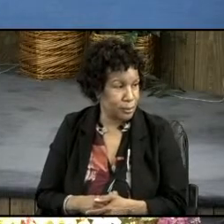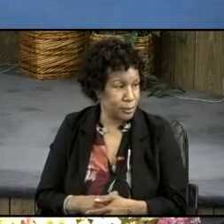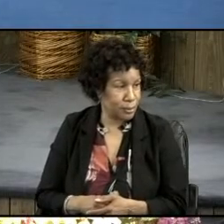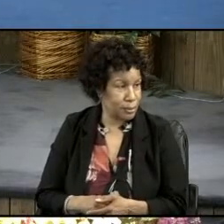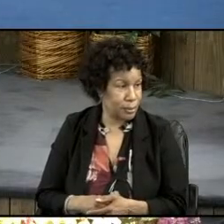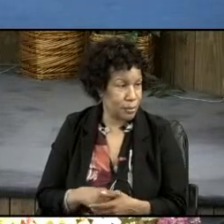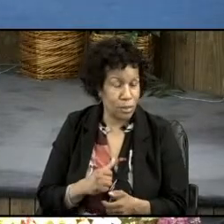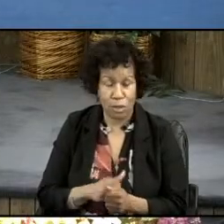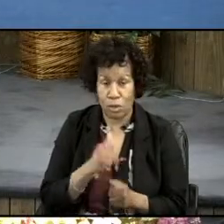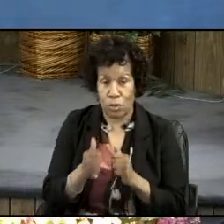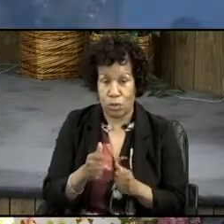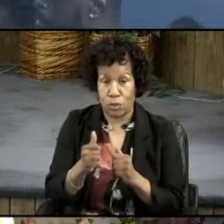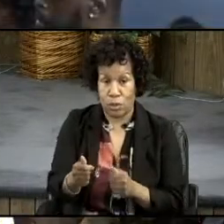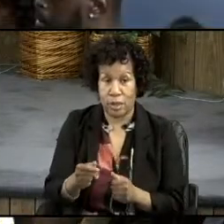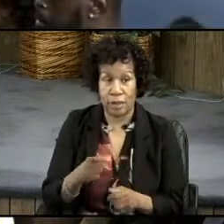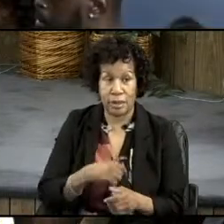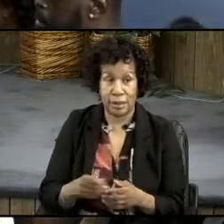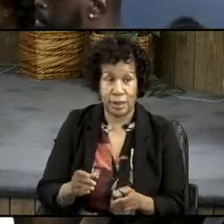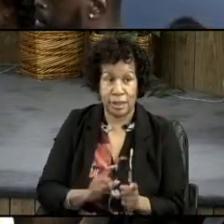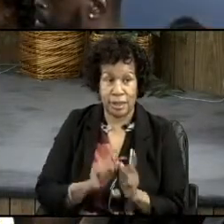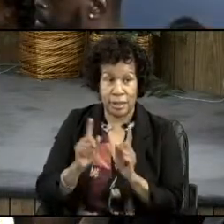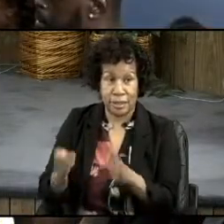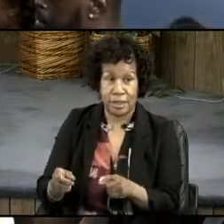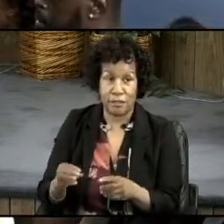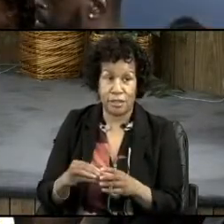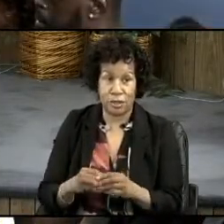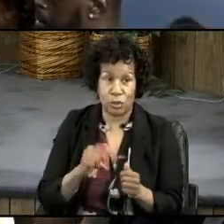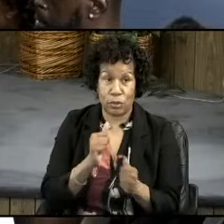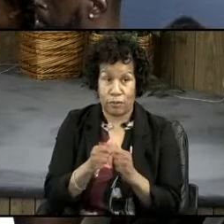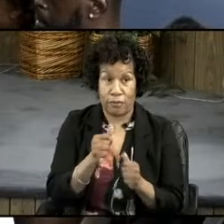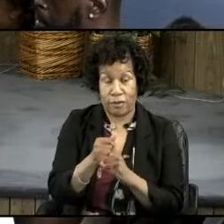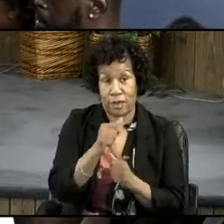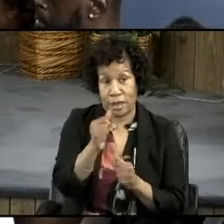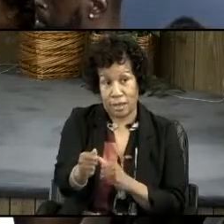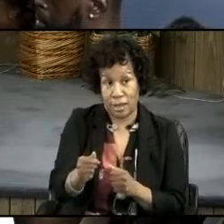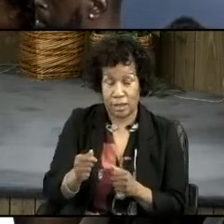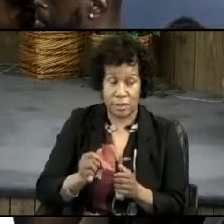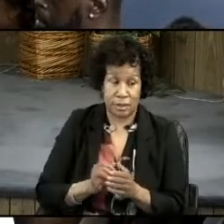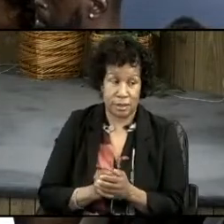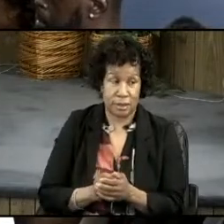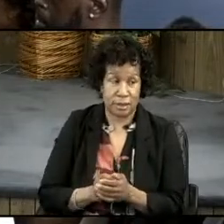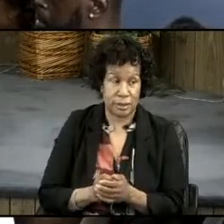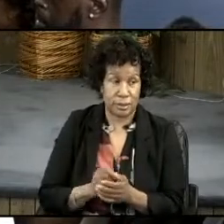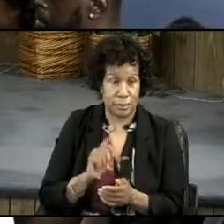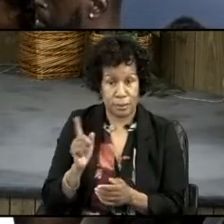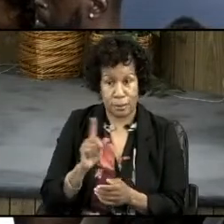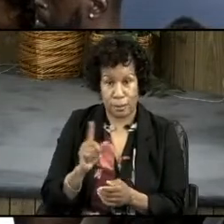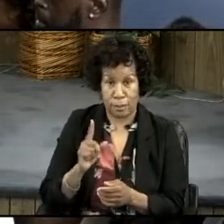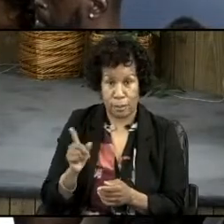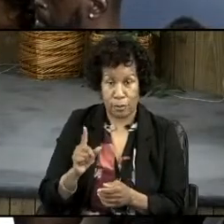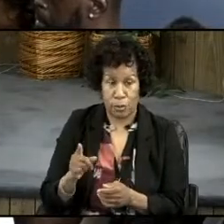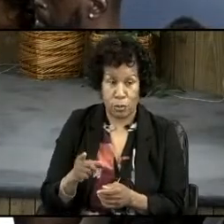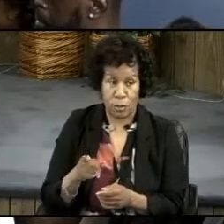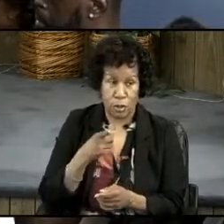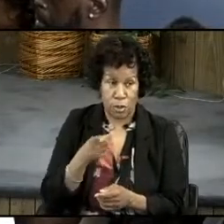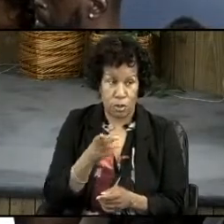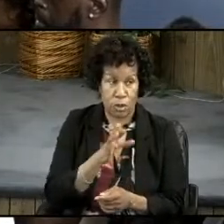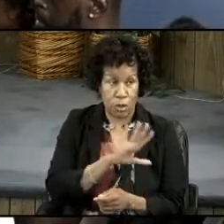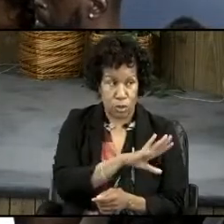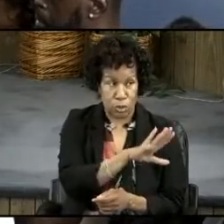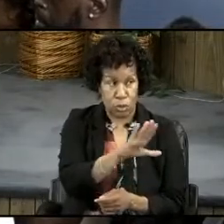For race is not given to the swift or the strong, but the one that endures. Where you at, Venice?